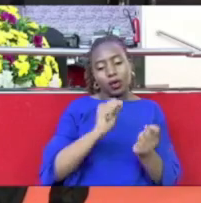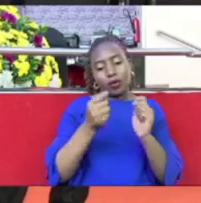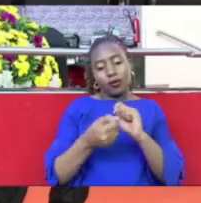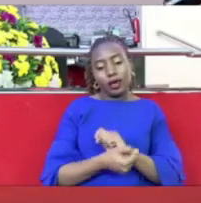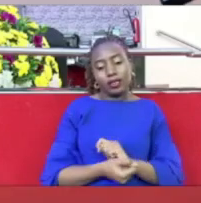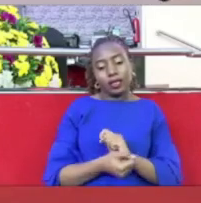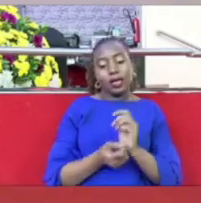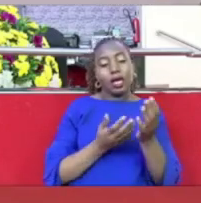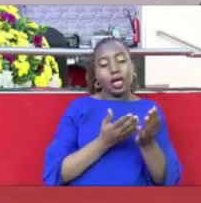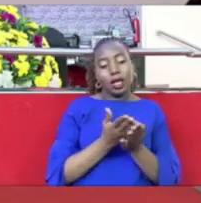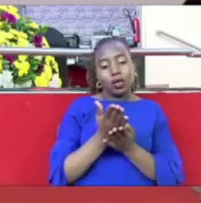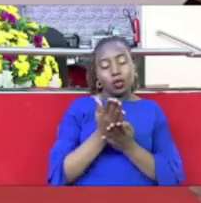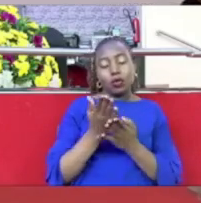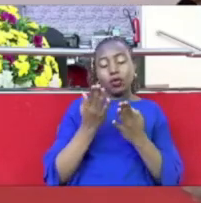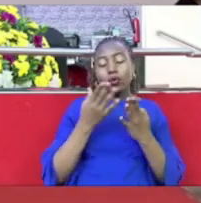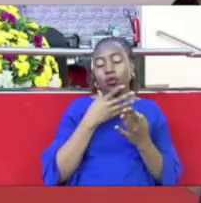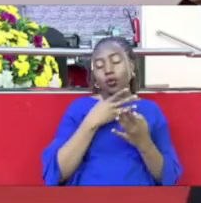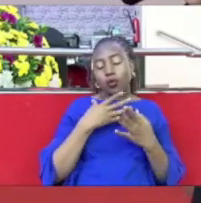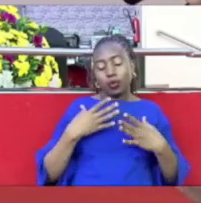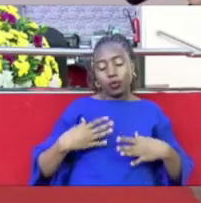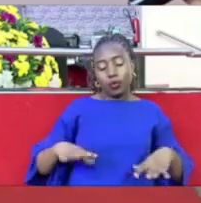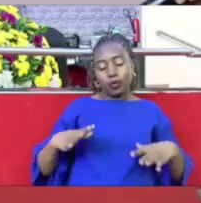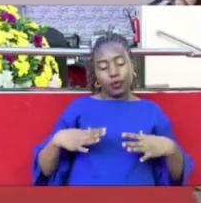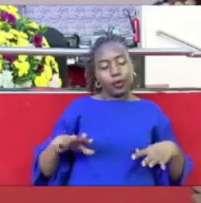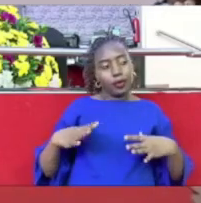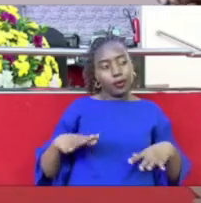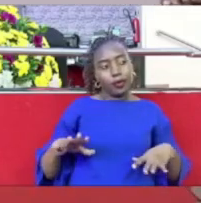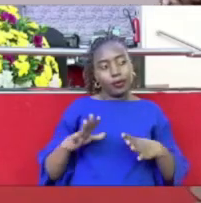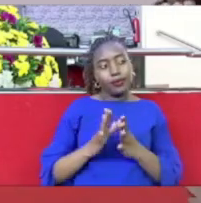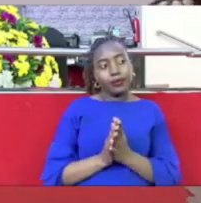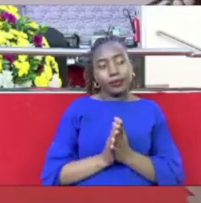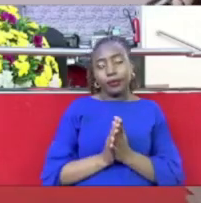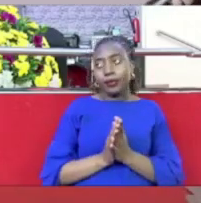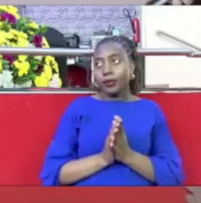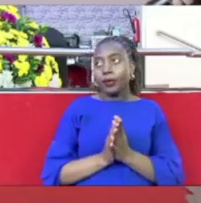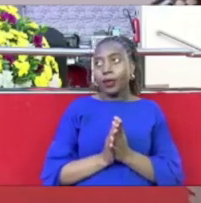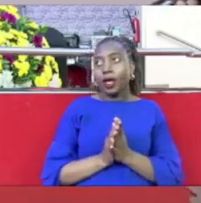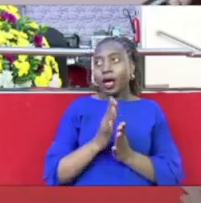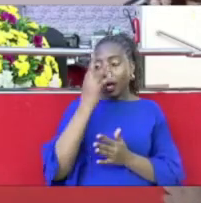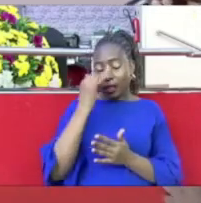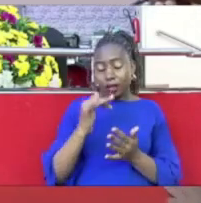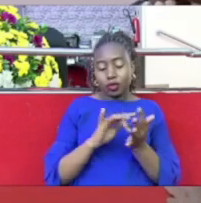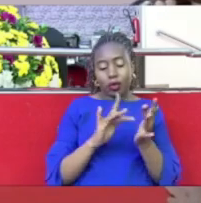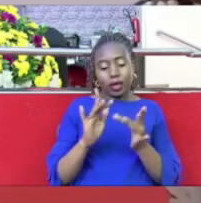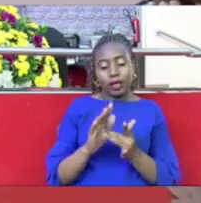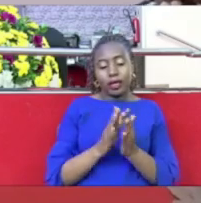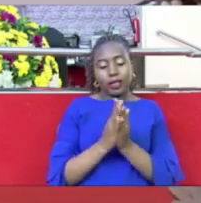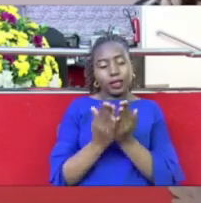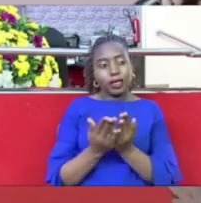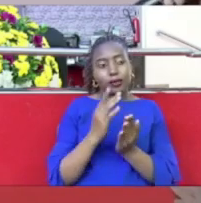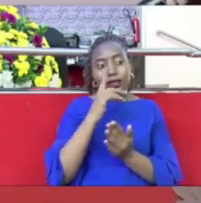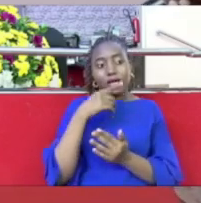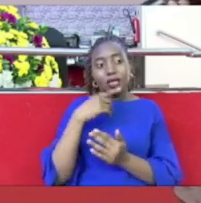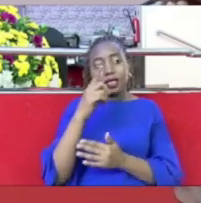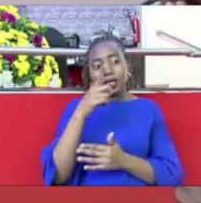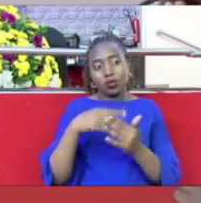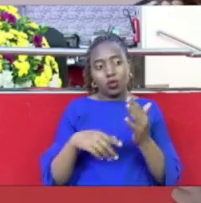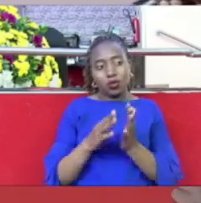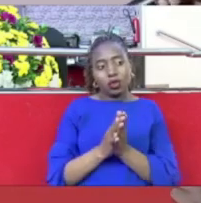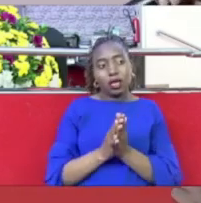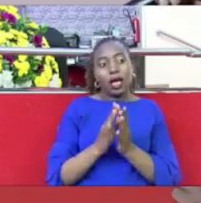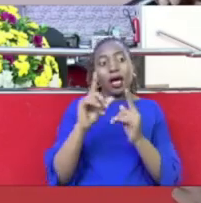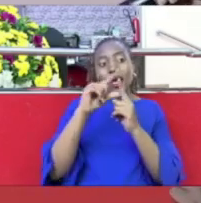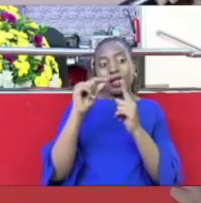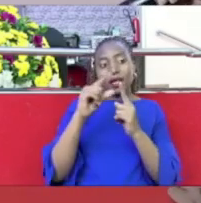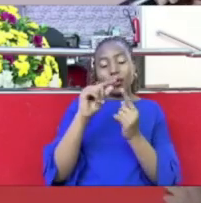hivyo mambo ya kiroho huwa yanabadilishwa na huduma ya mwanadamu. That's why the scripture tells us, and the word became flesh. Ndio sababu